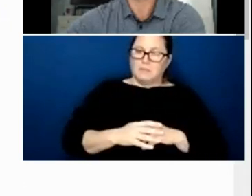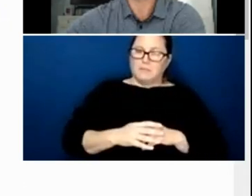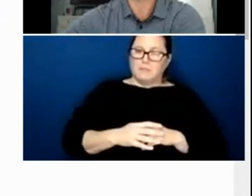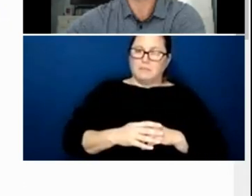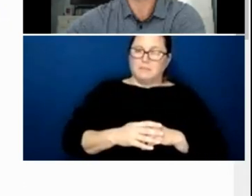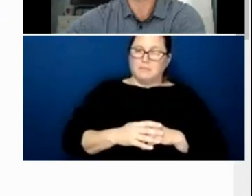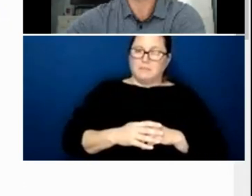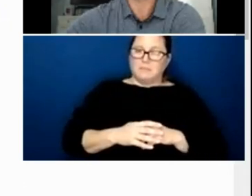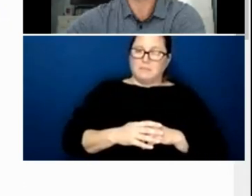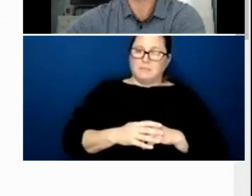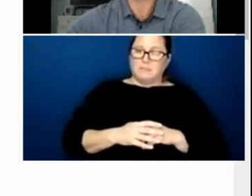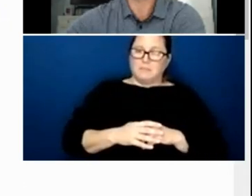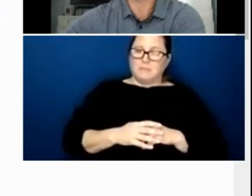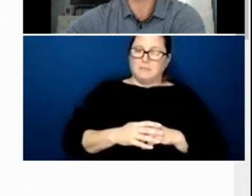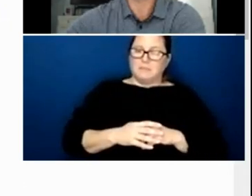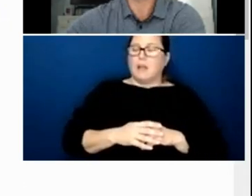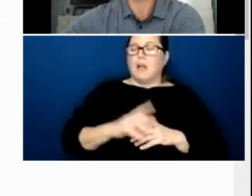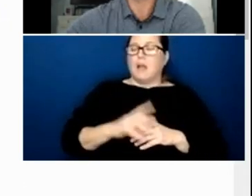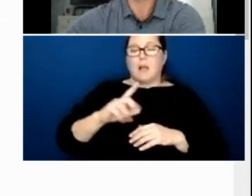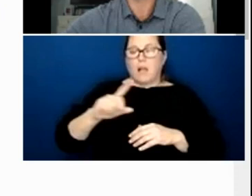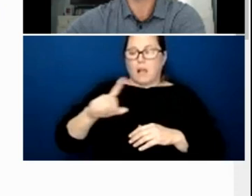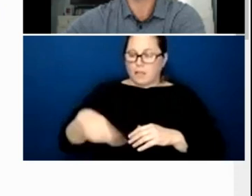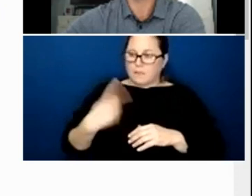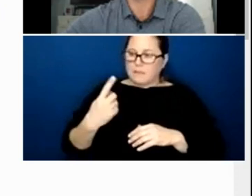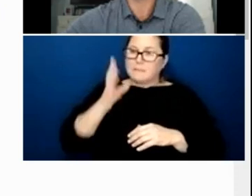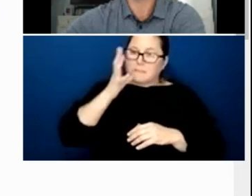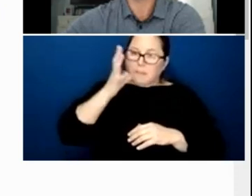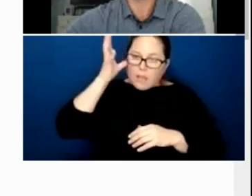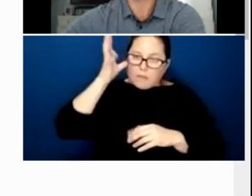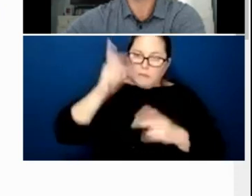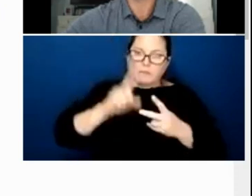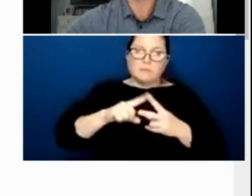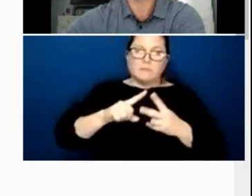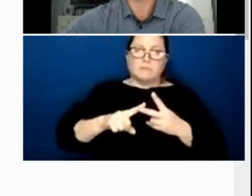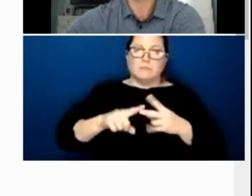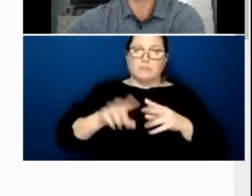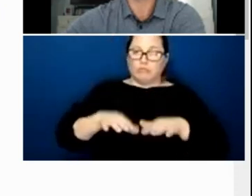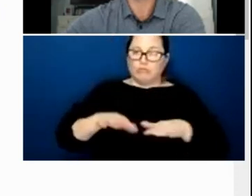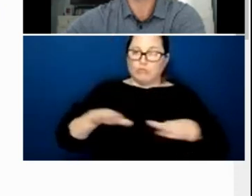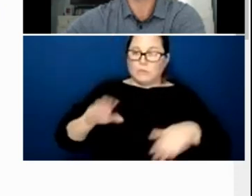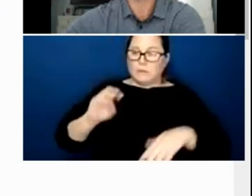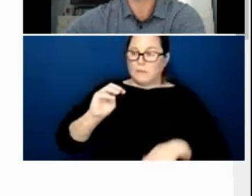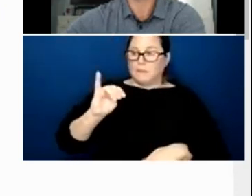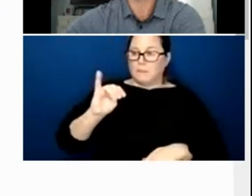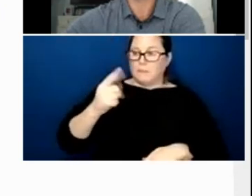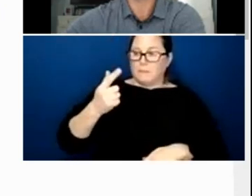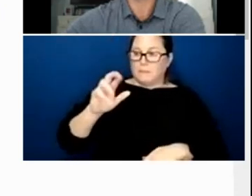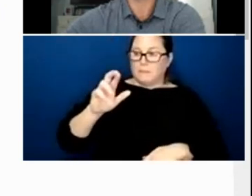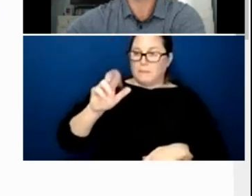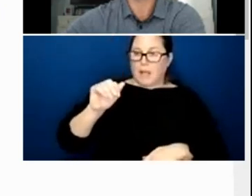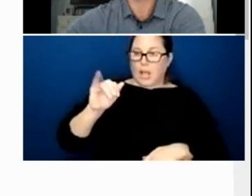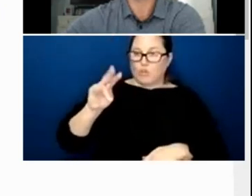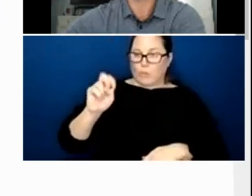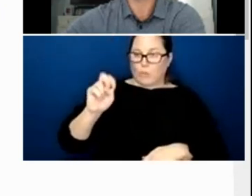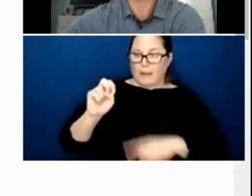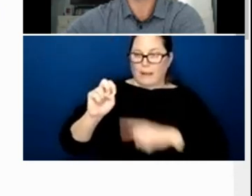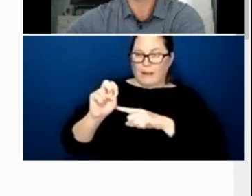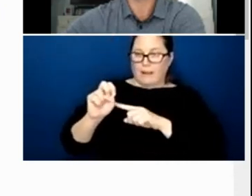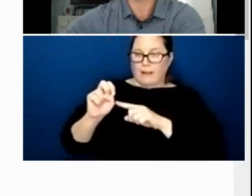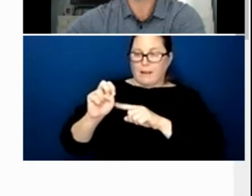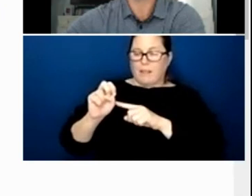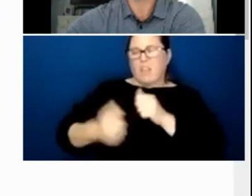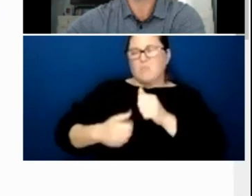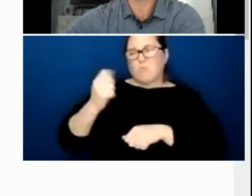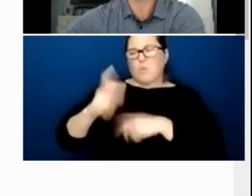to, parents and children that, migraines, which are the most common type of